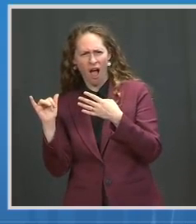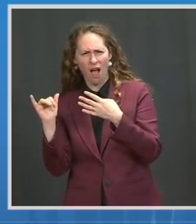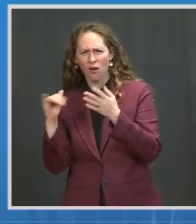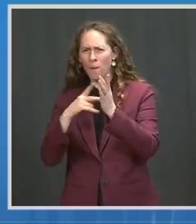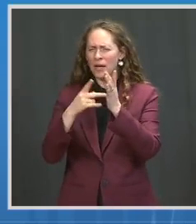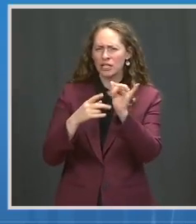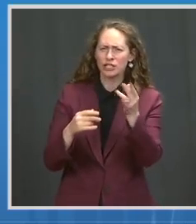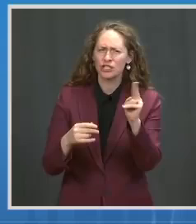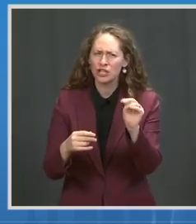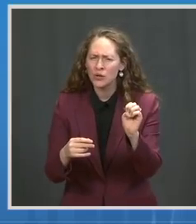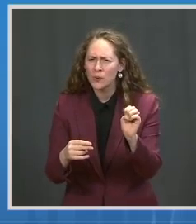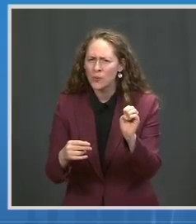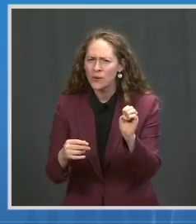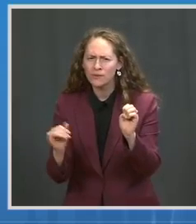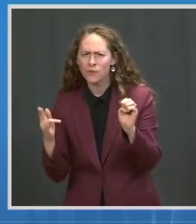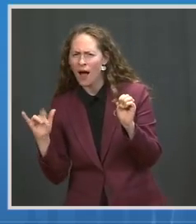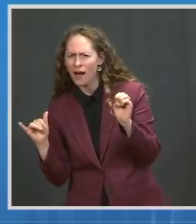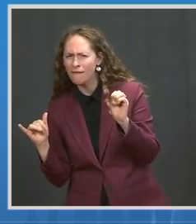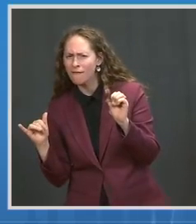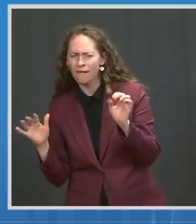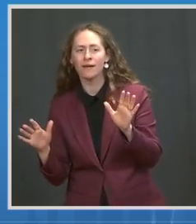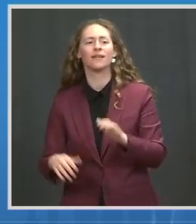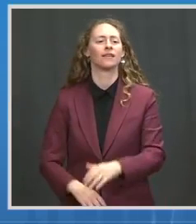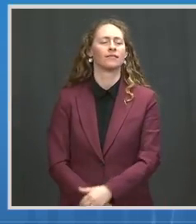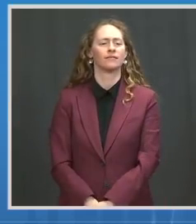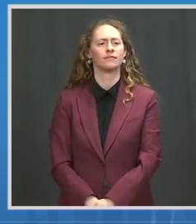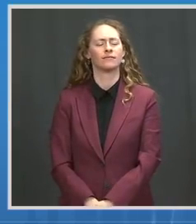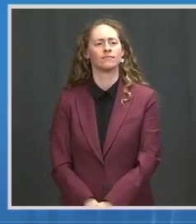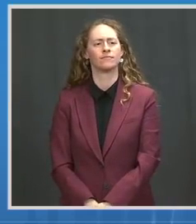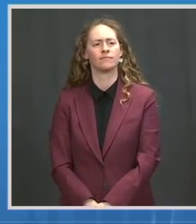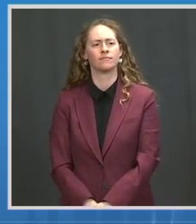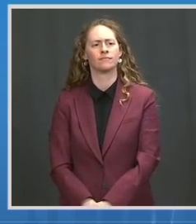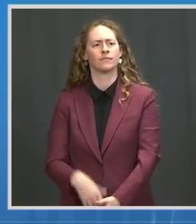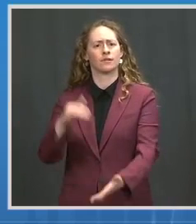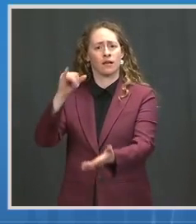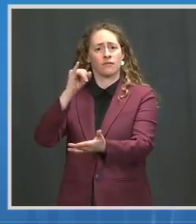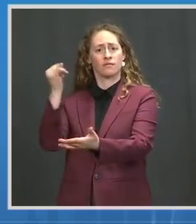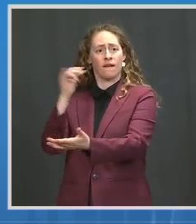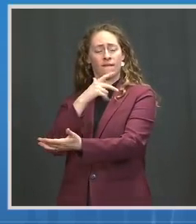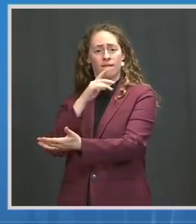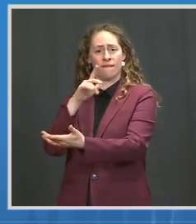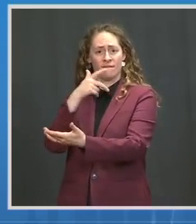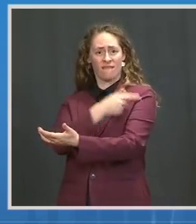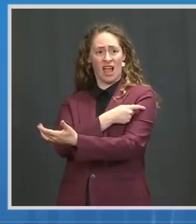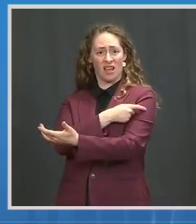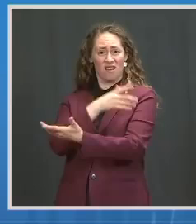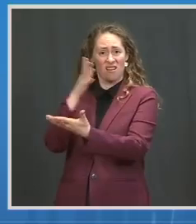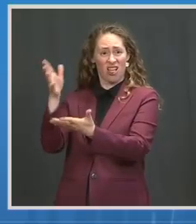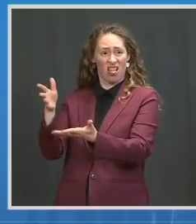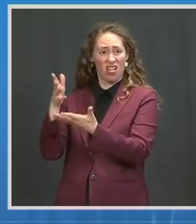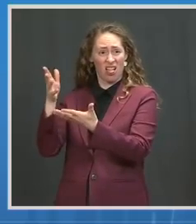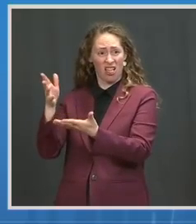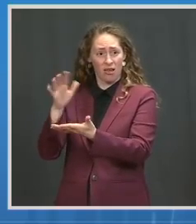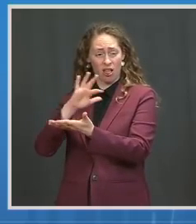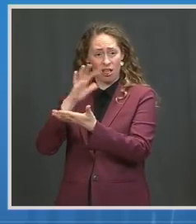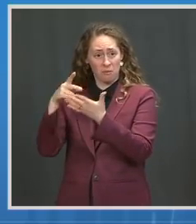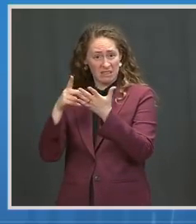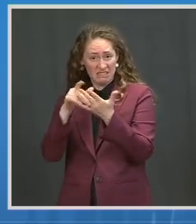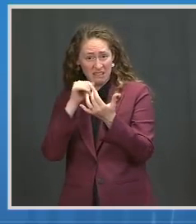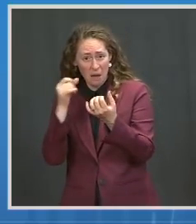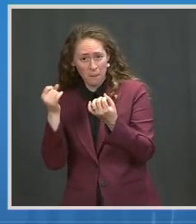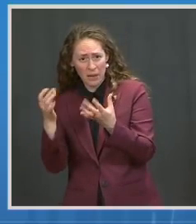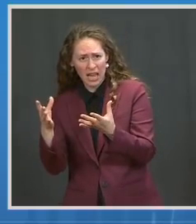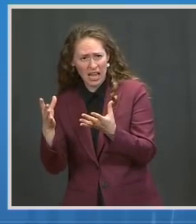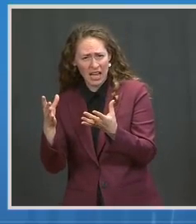doses, you said it's a small fraction that is set to expire, but the Wall Street Journal says it's millions of doses that are set to expire by the end of the month.